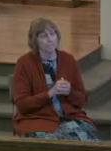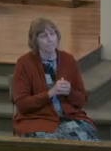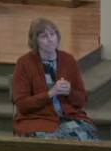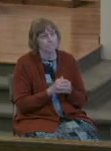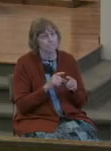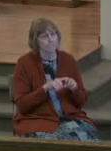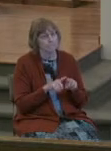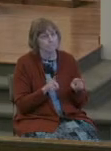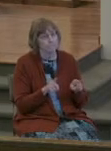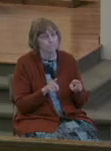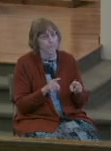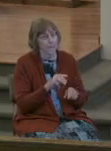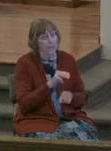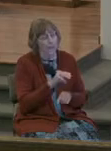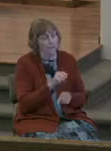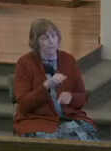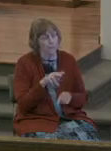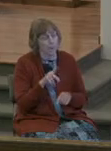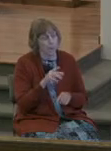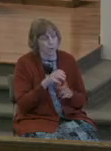But in